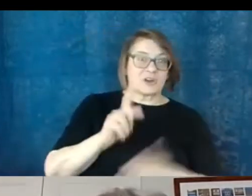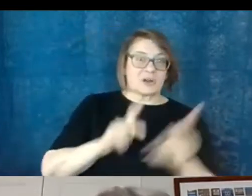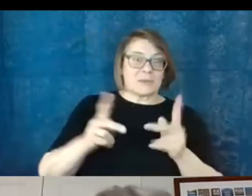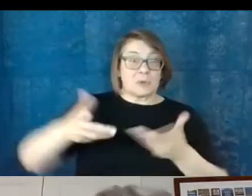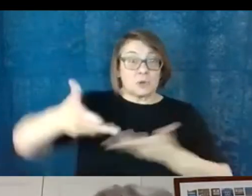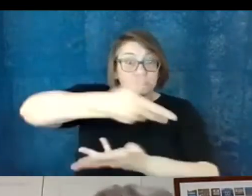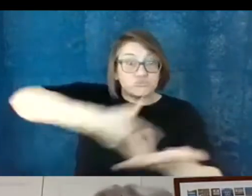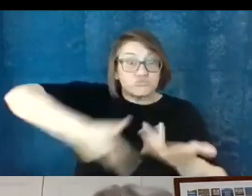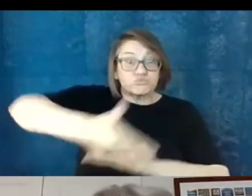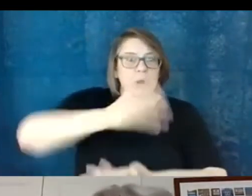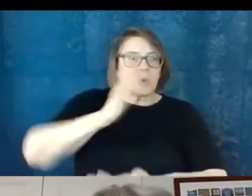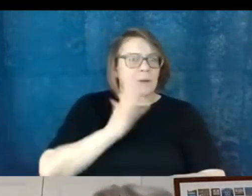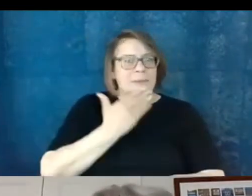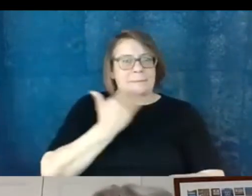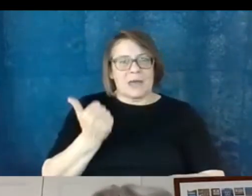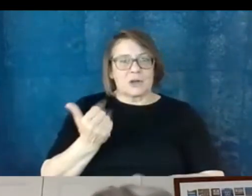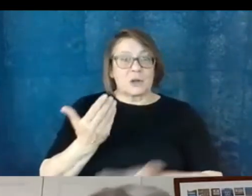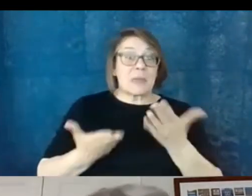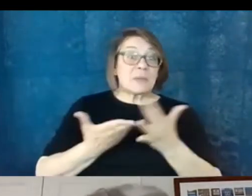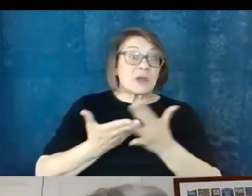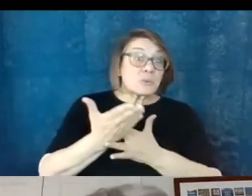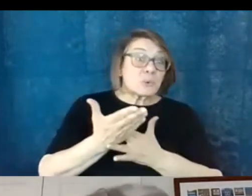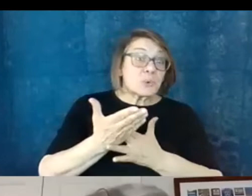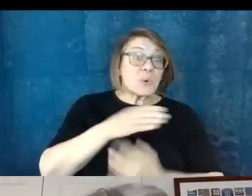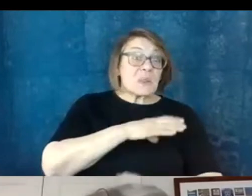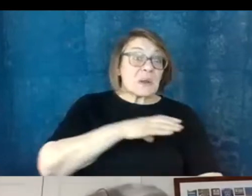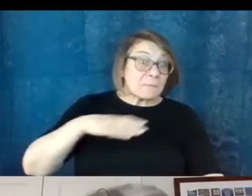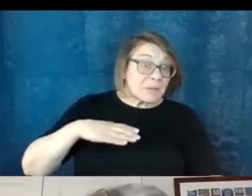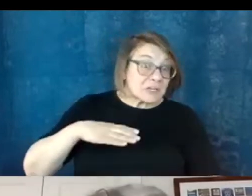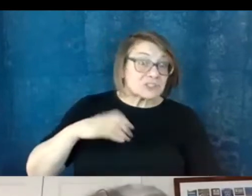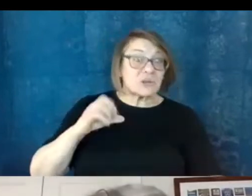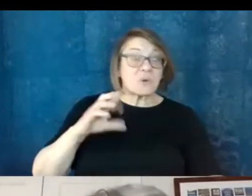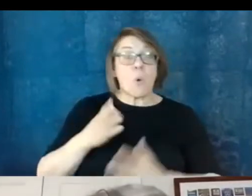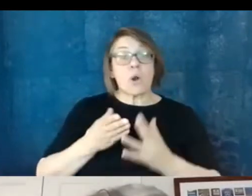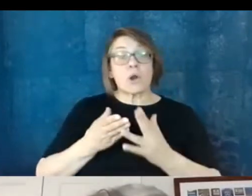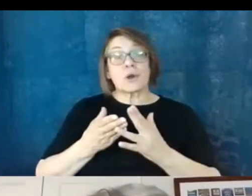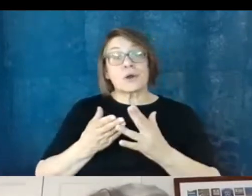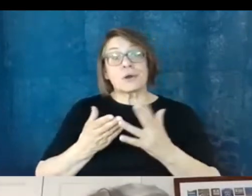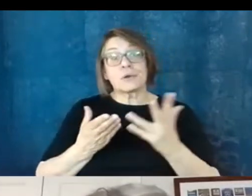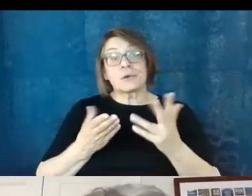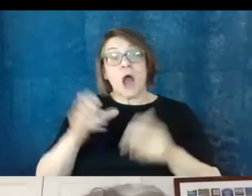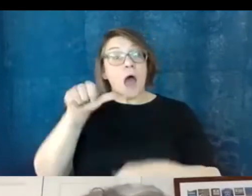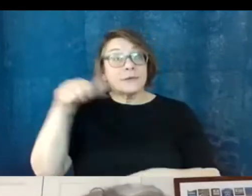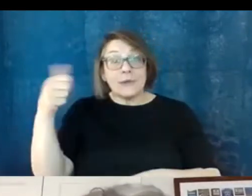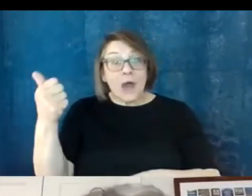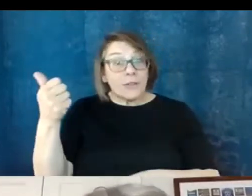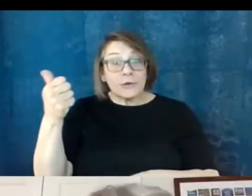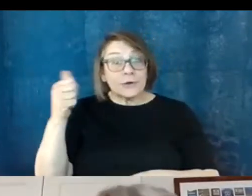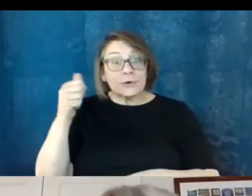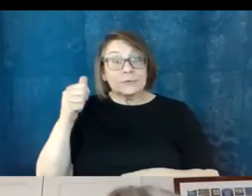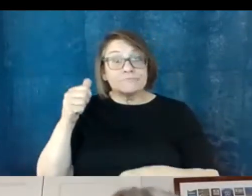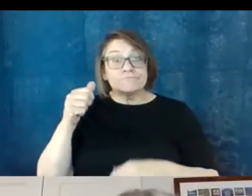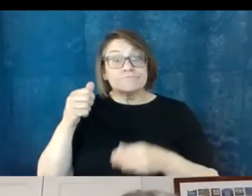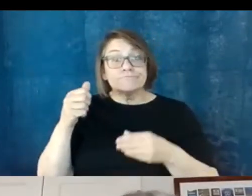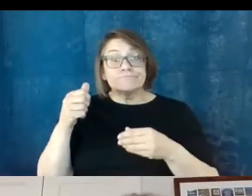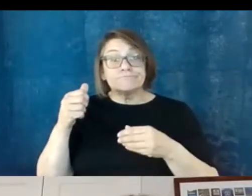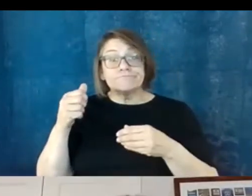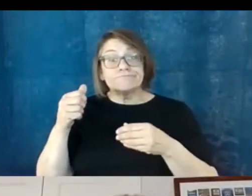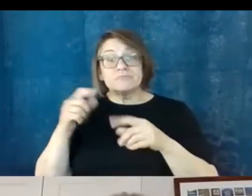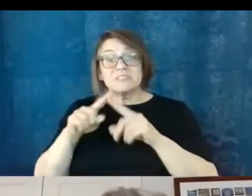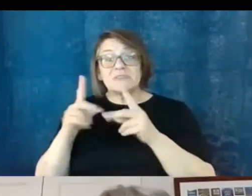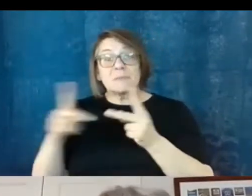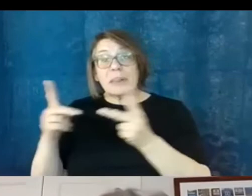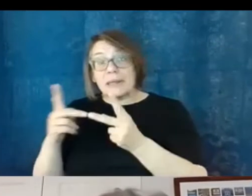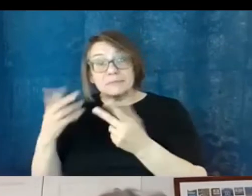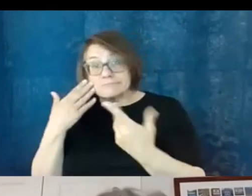thing, whether that's through a state commission for the deaf or hard of hearing or another venue. One of the things that I find